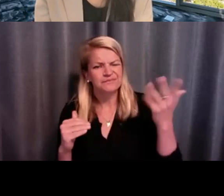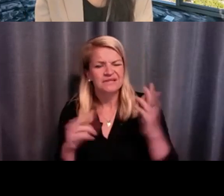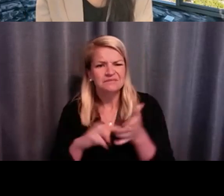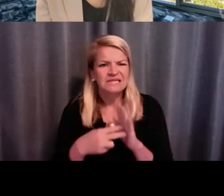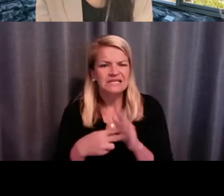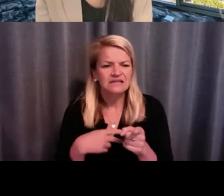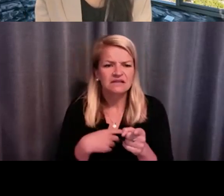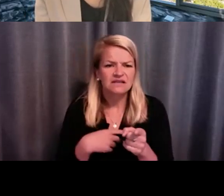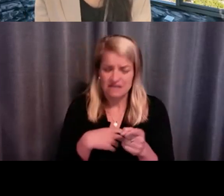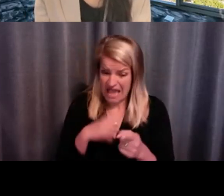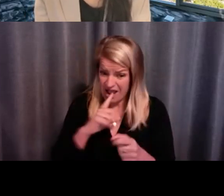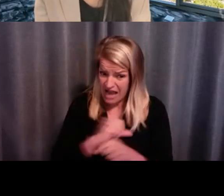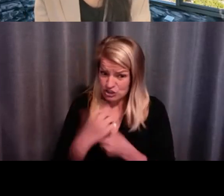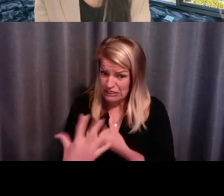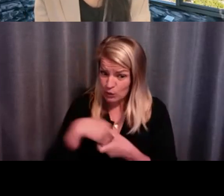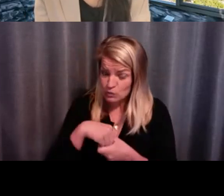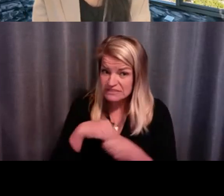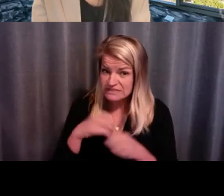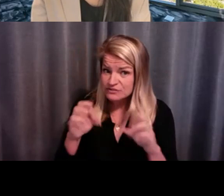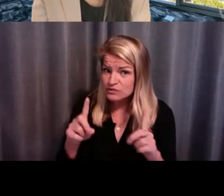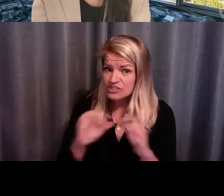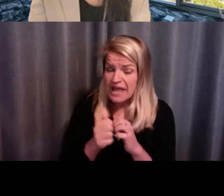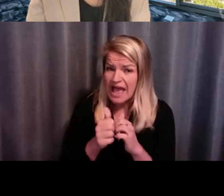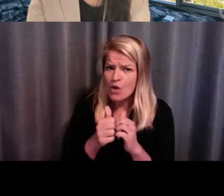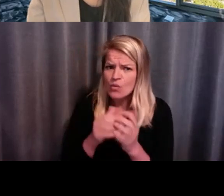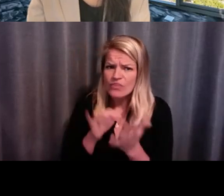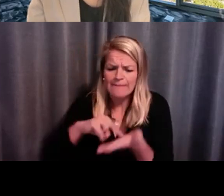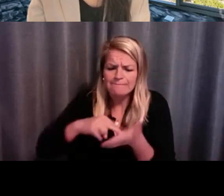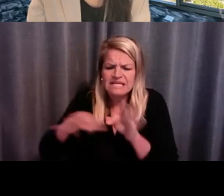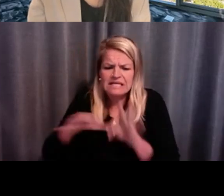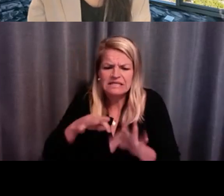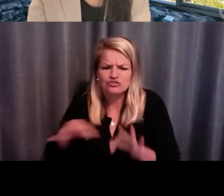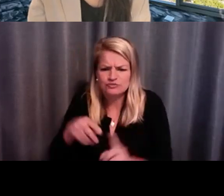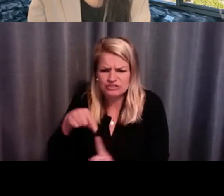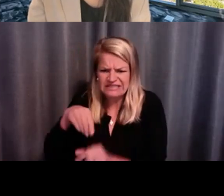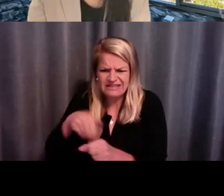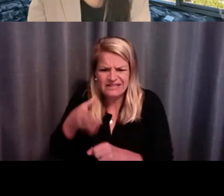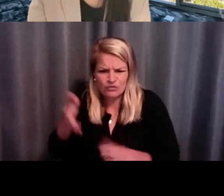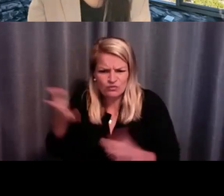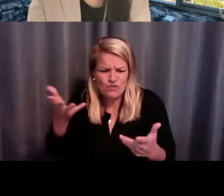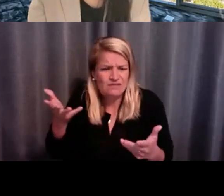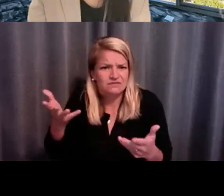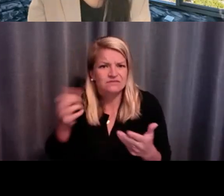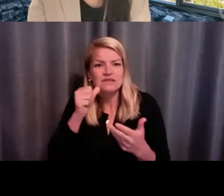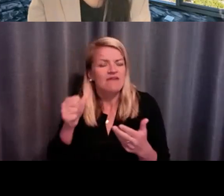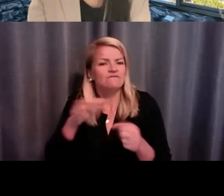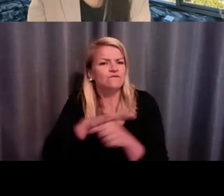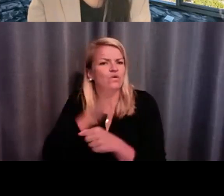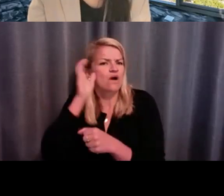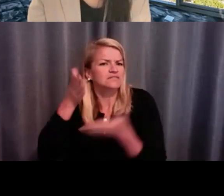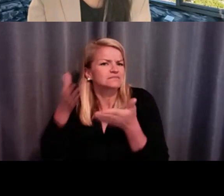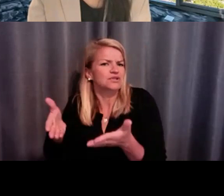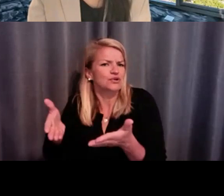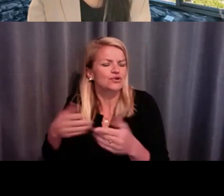how inclusive education is conceptualized. I think the focus more broadly is on